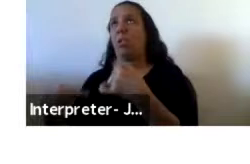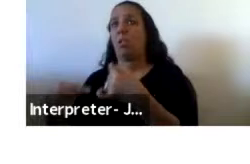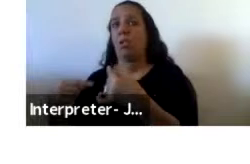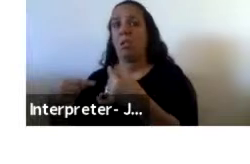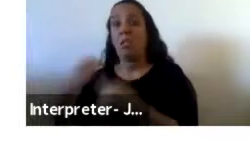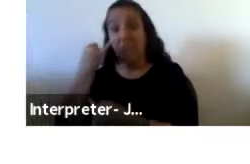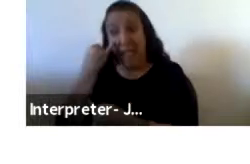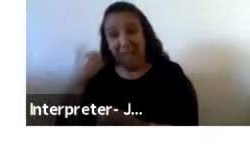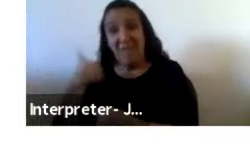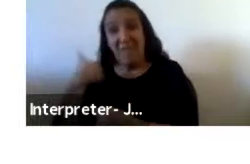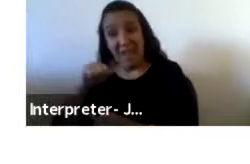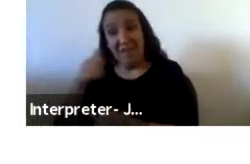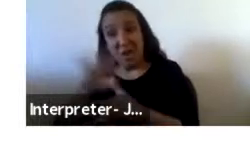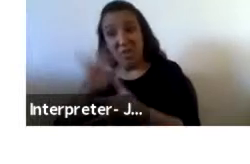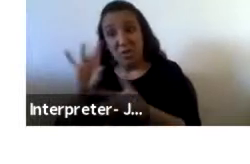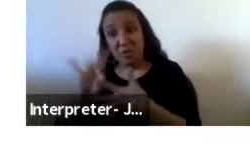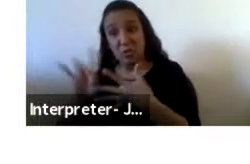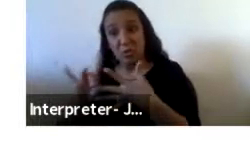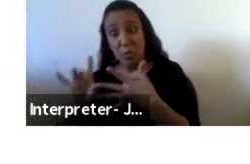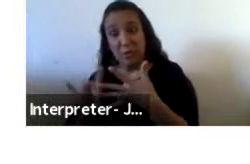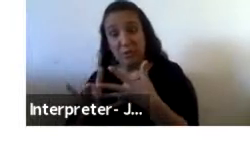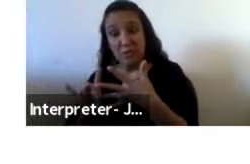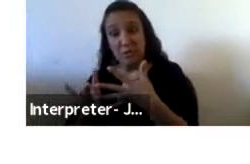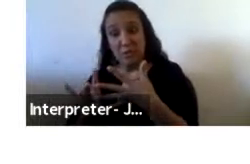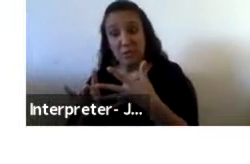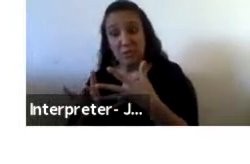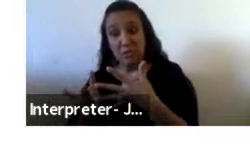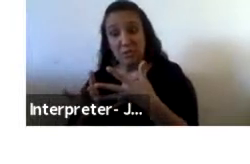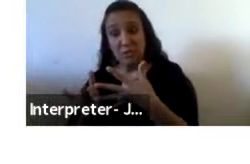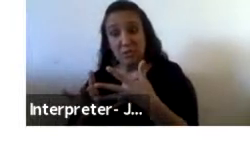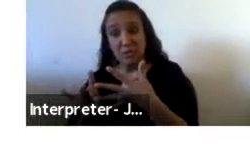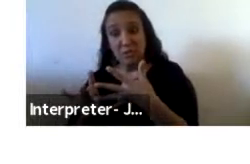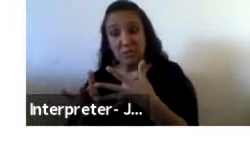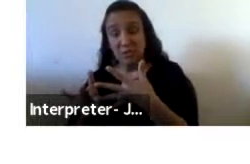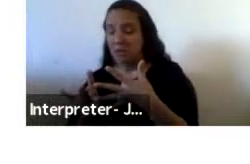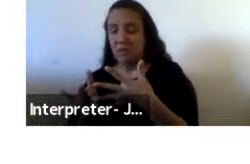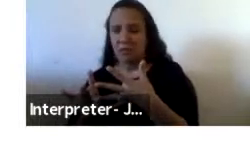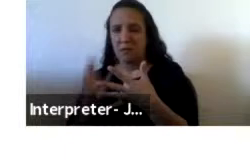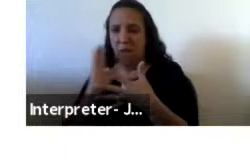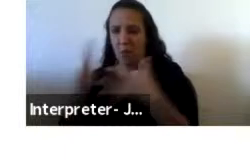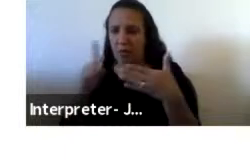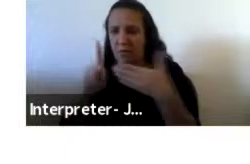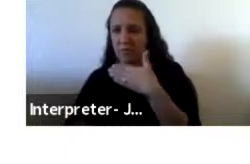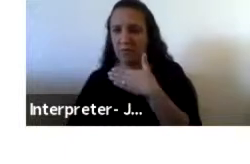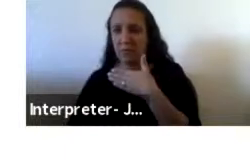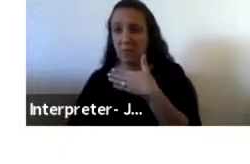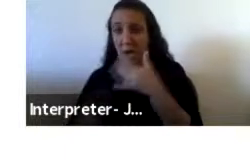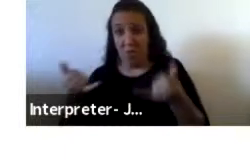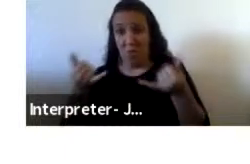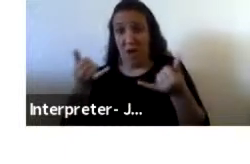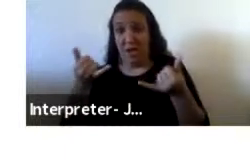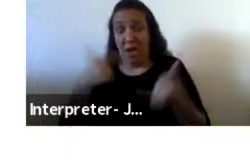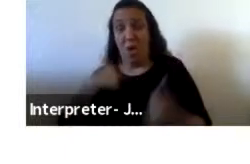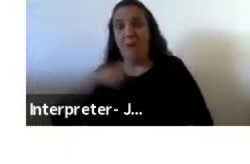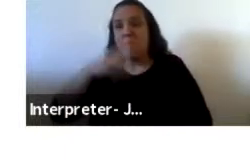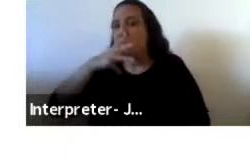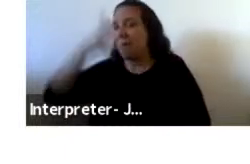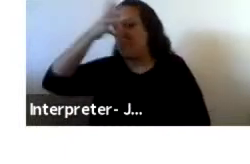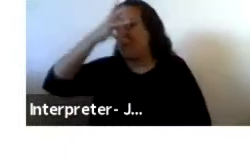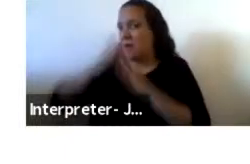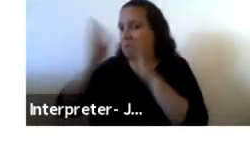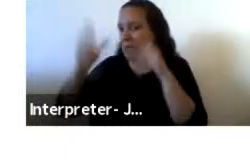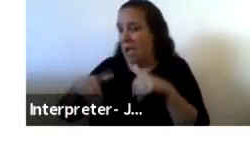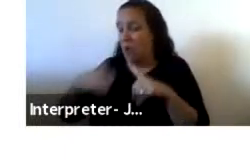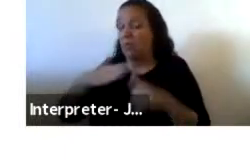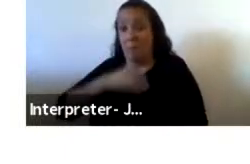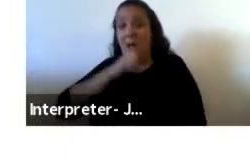done with. Listen, right now I'm in my parents' house in my old room, sitting down doing this presentation because my internet was flaky